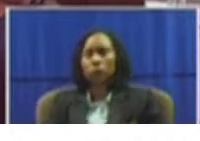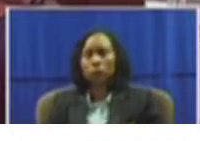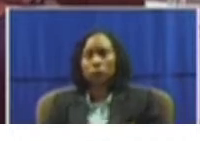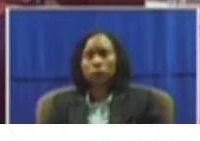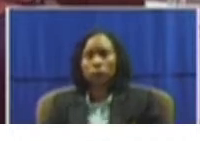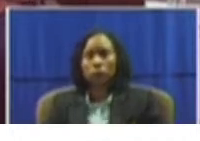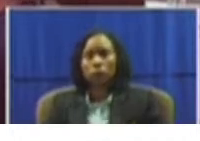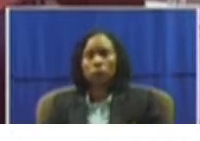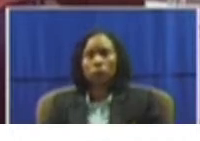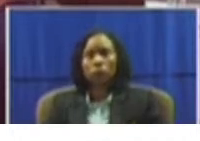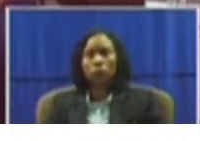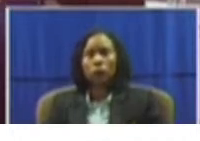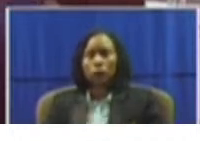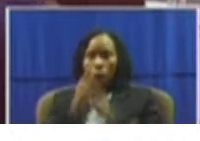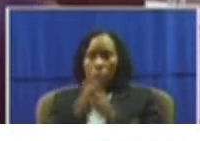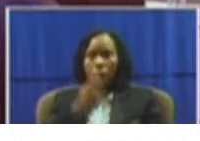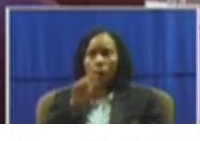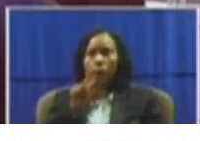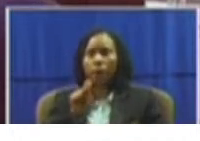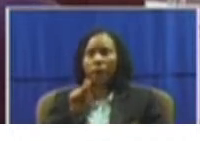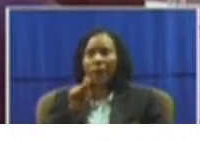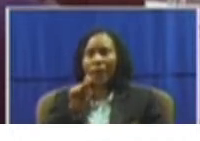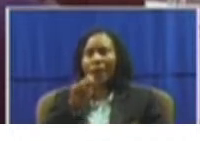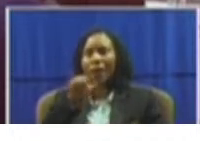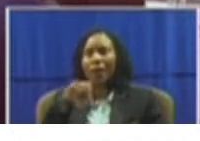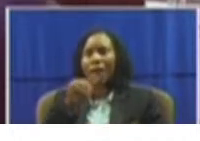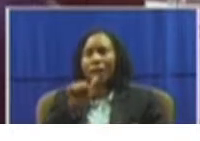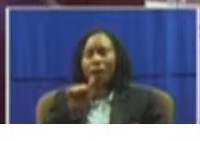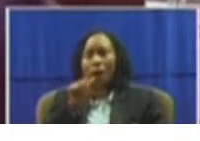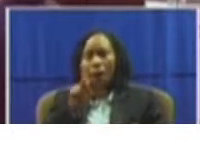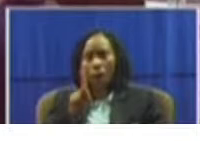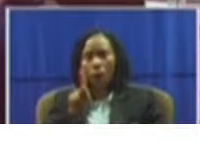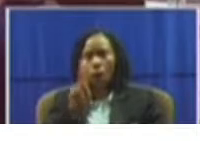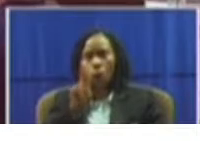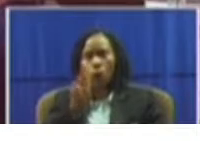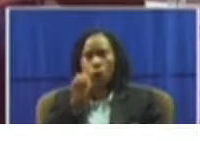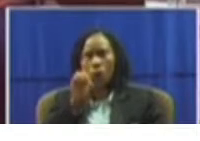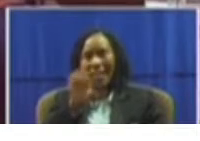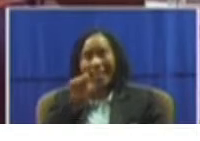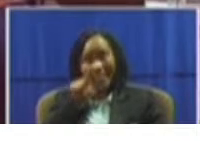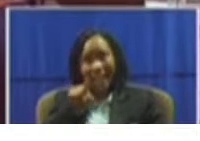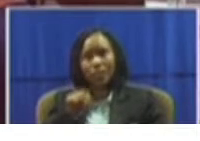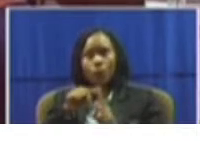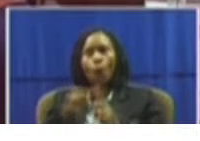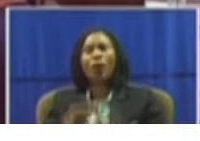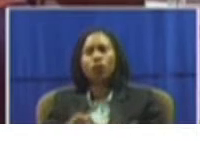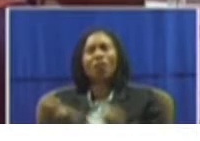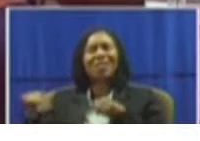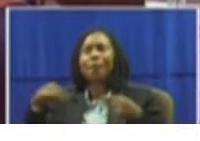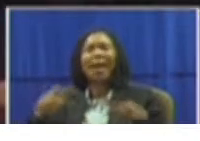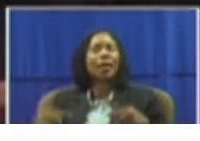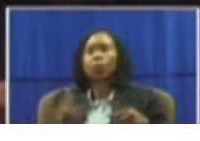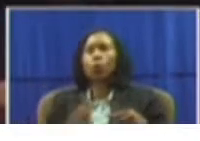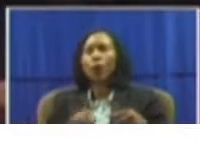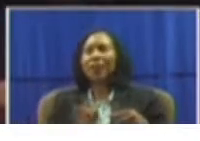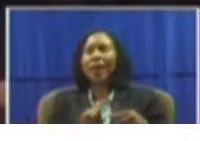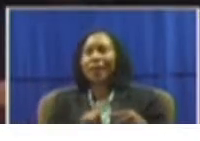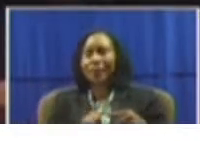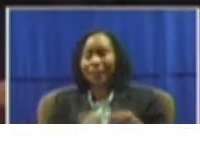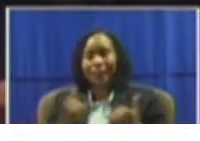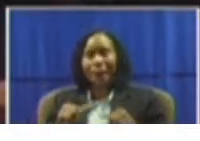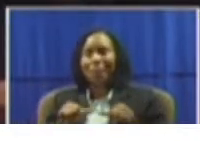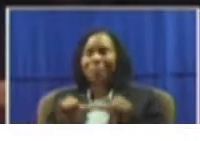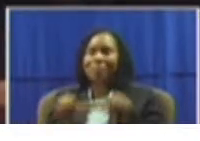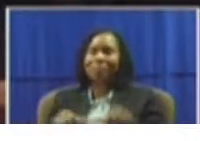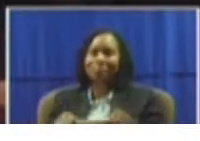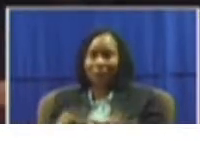Honorable Tlakude, that was a point of debate. Yes. They May don't have I to now respond. proceed to